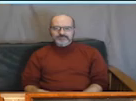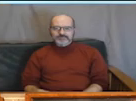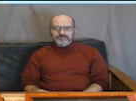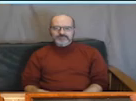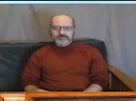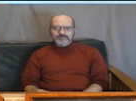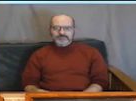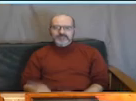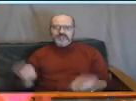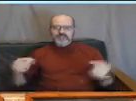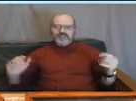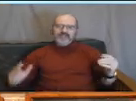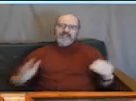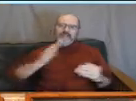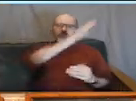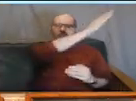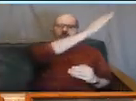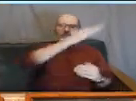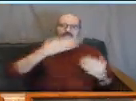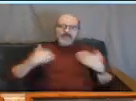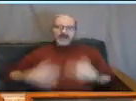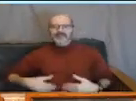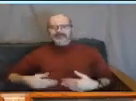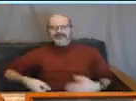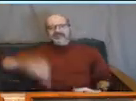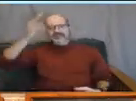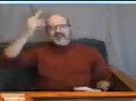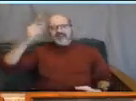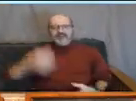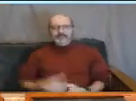Try to get it across your body, nice and high.